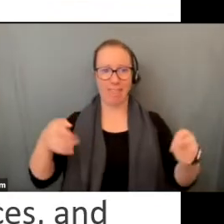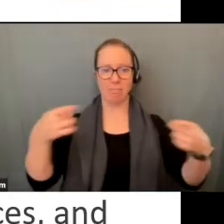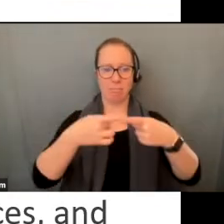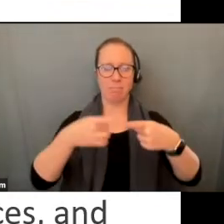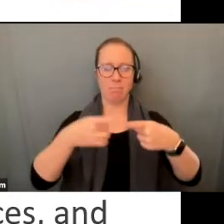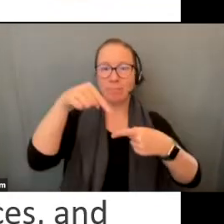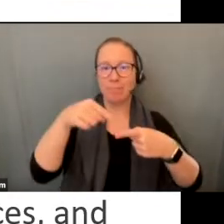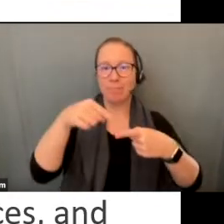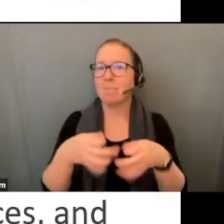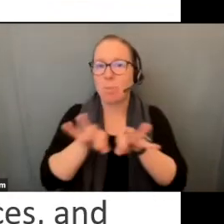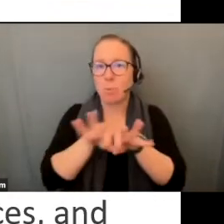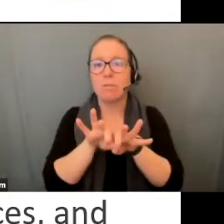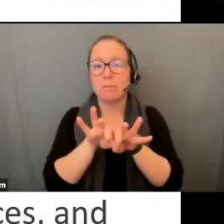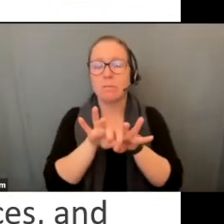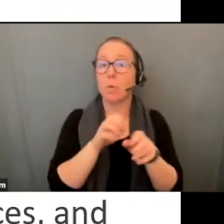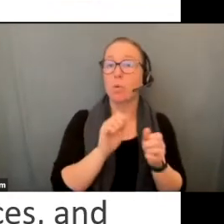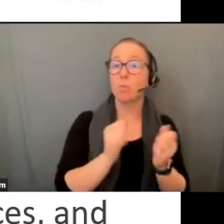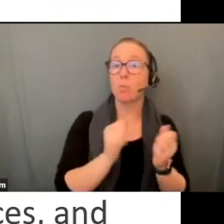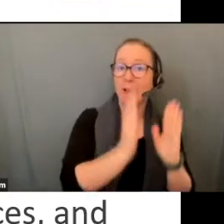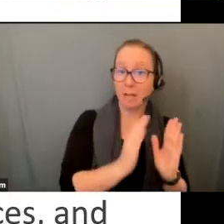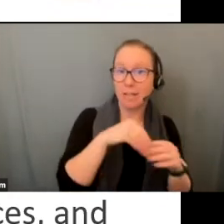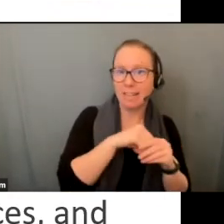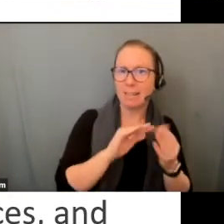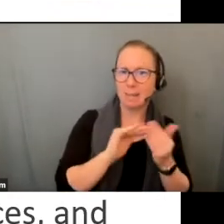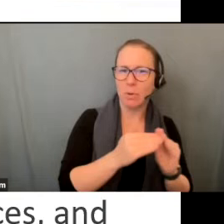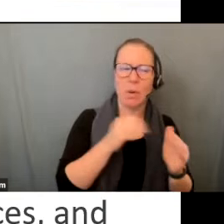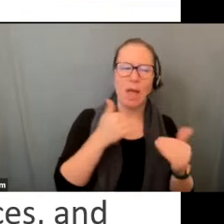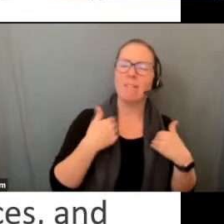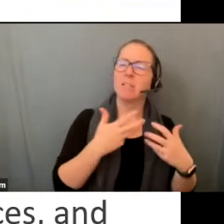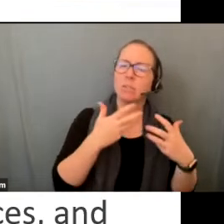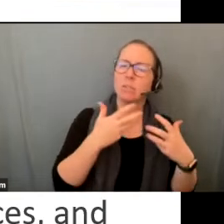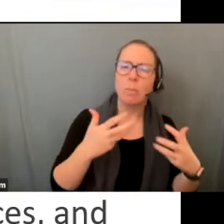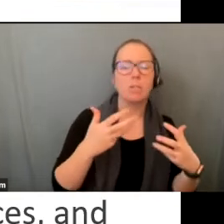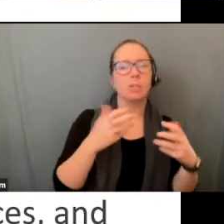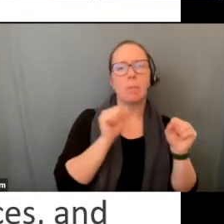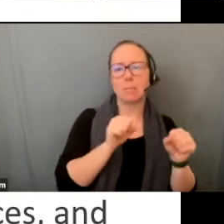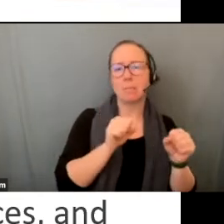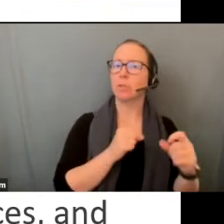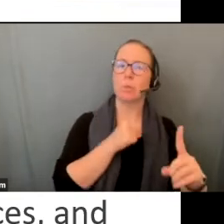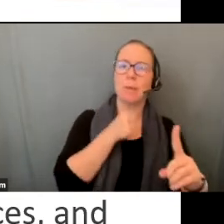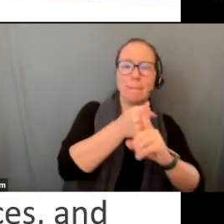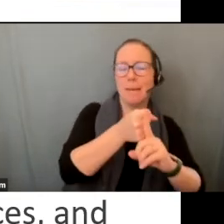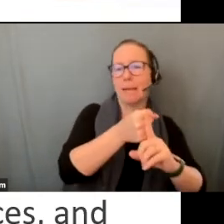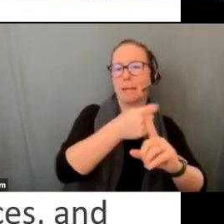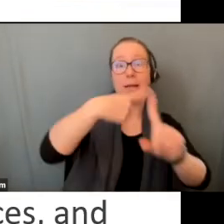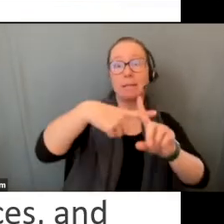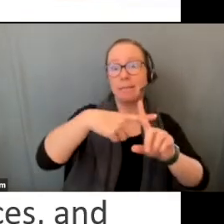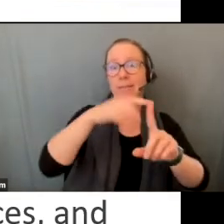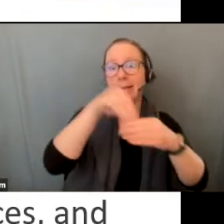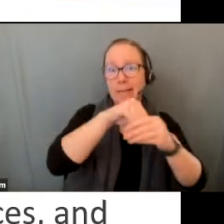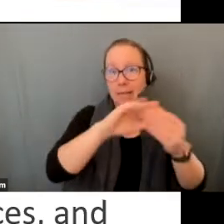care community have a great opportunity to impact the prevention strategies in the community, as well